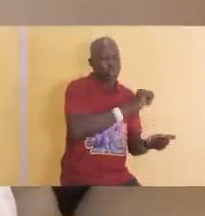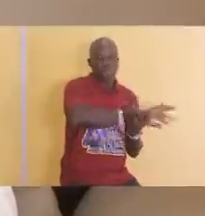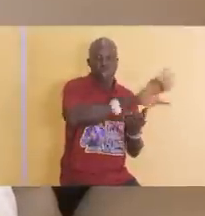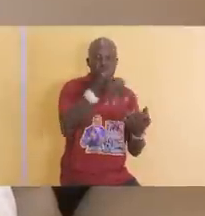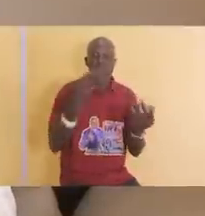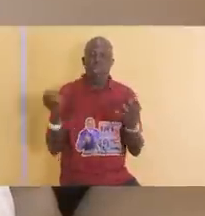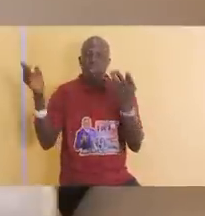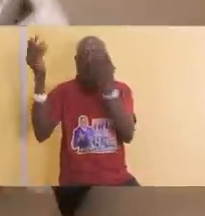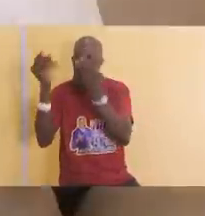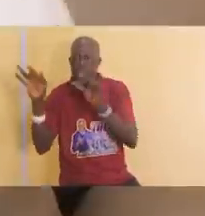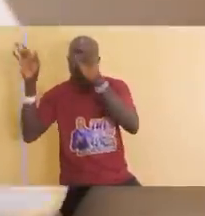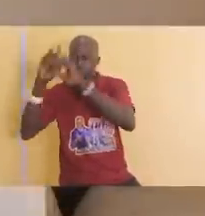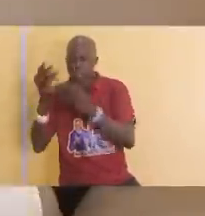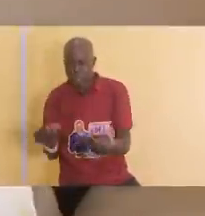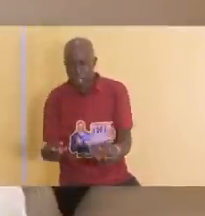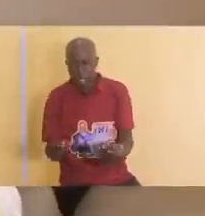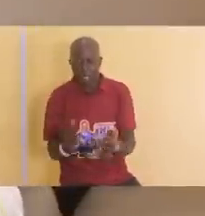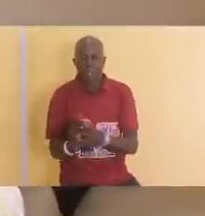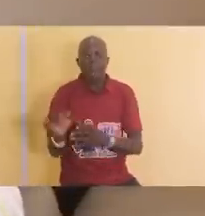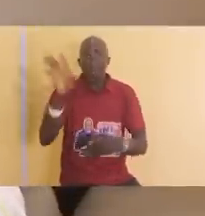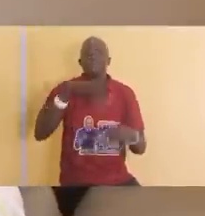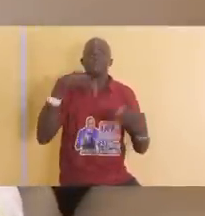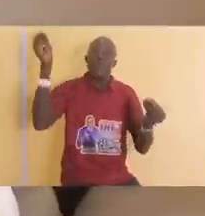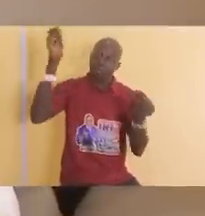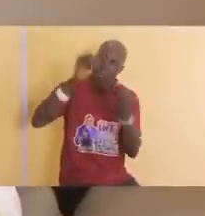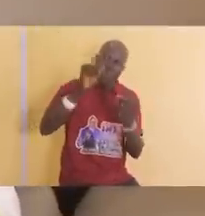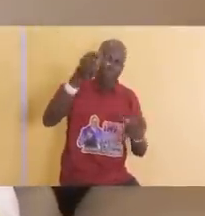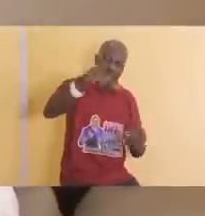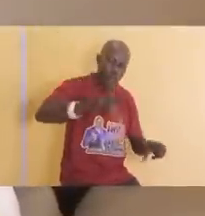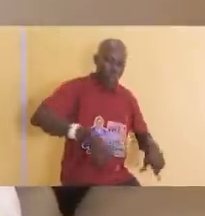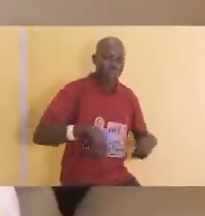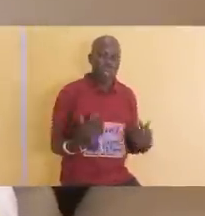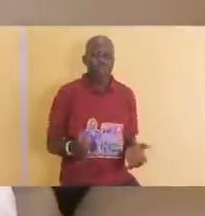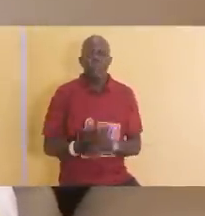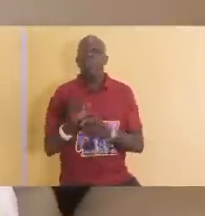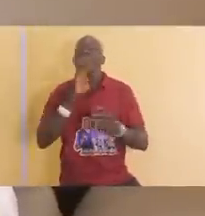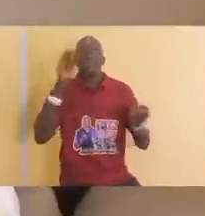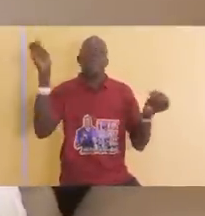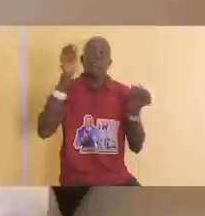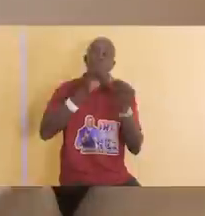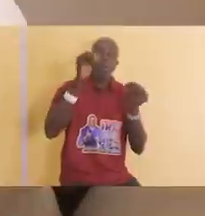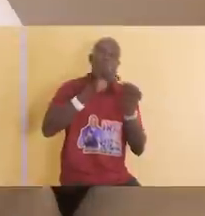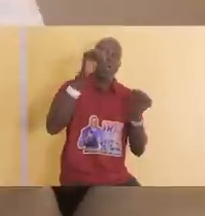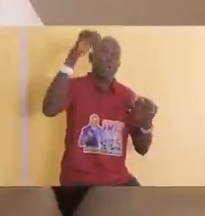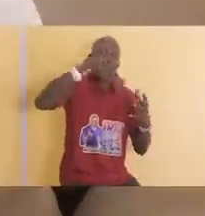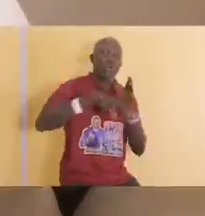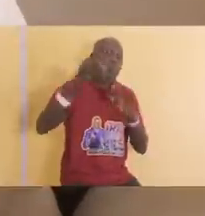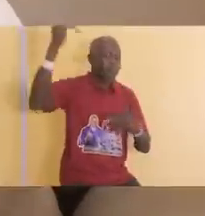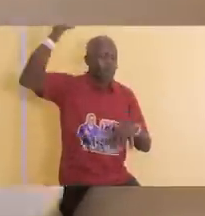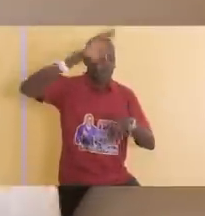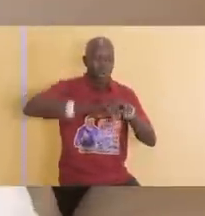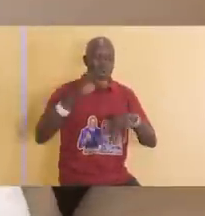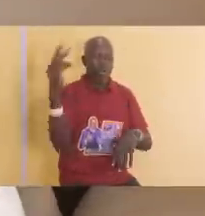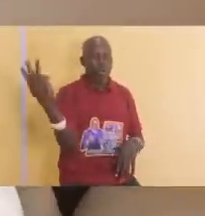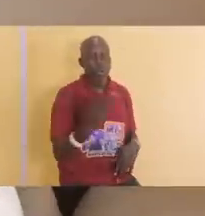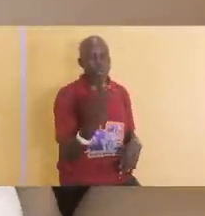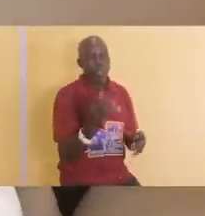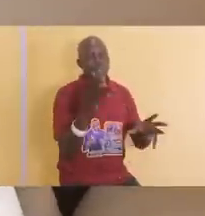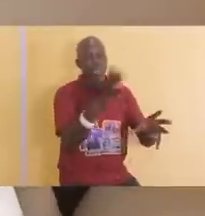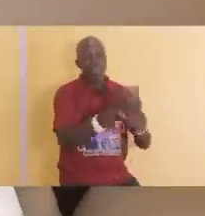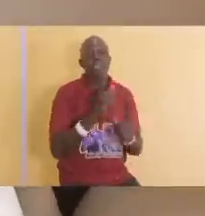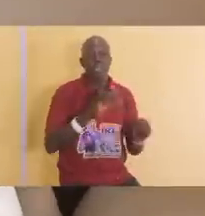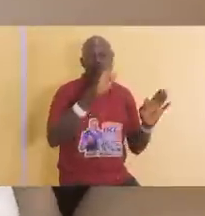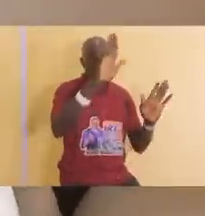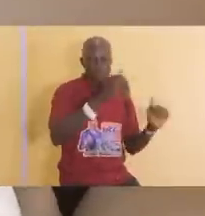yen so that mercy land anu olorun mercy of God ko nu aye re mo so plan in the land on Wednesday get ara